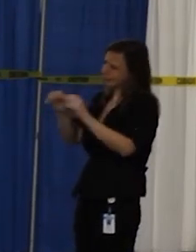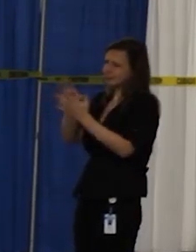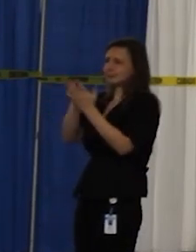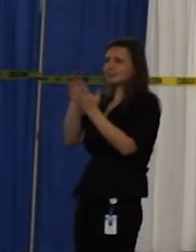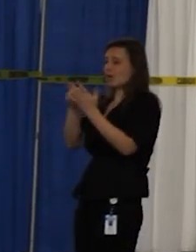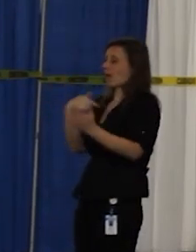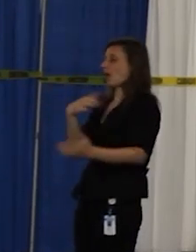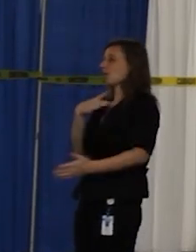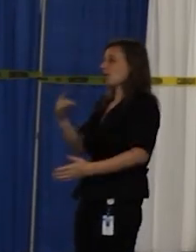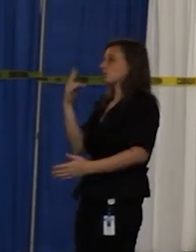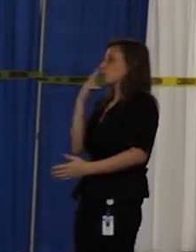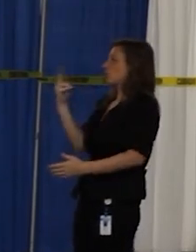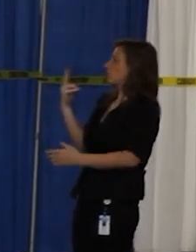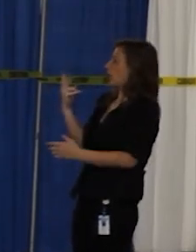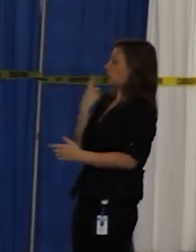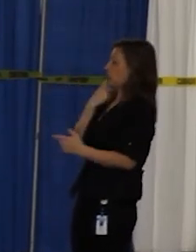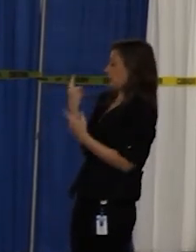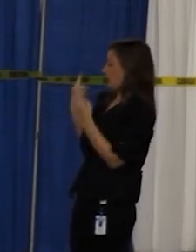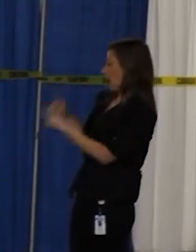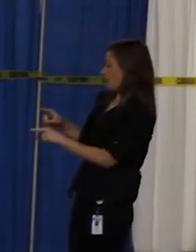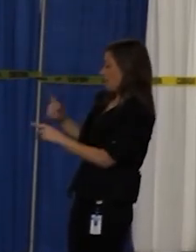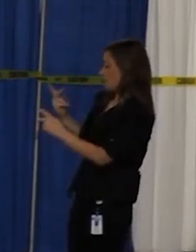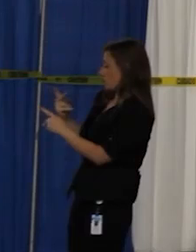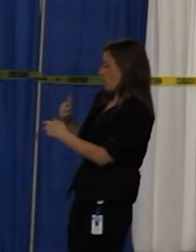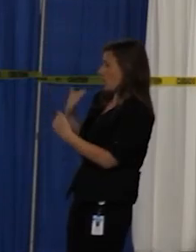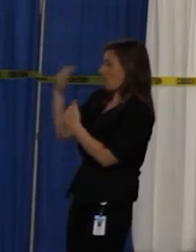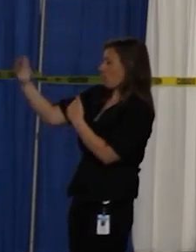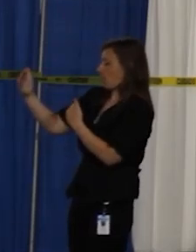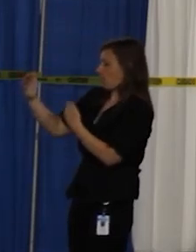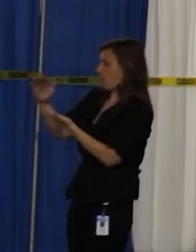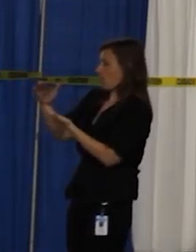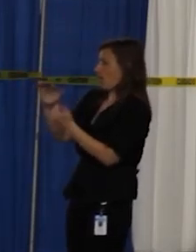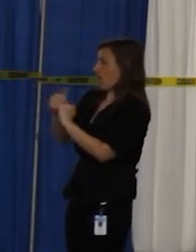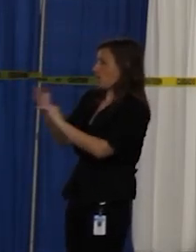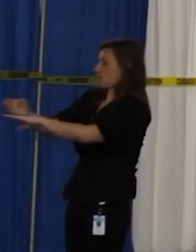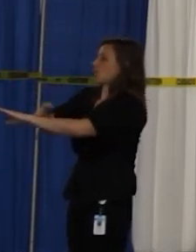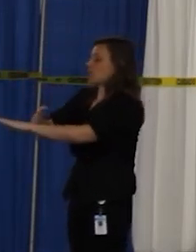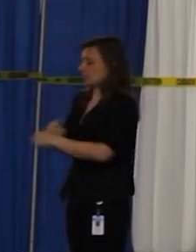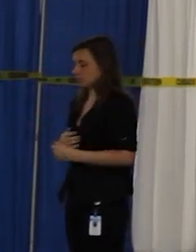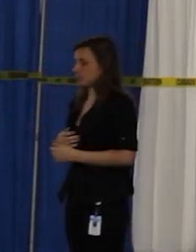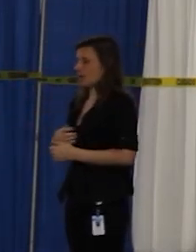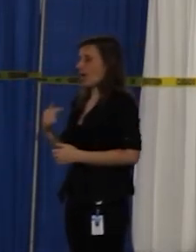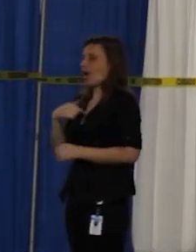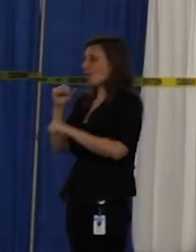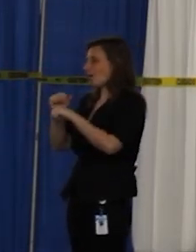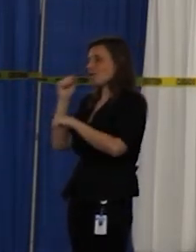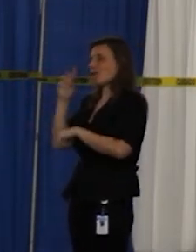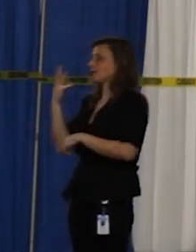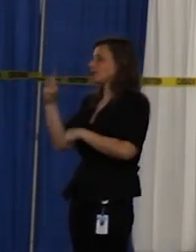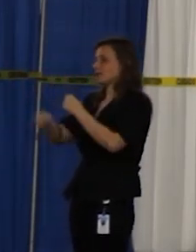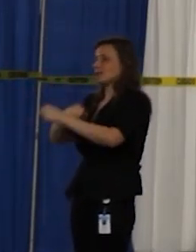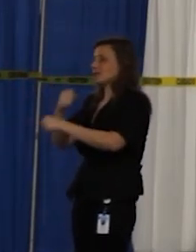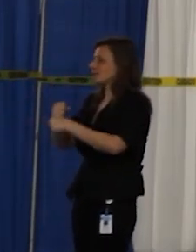happened and try to figure out how we can do better. And as a science and operations person for 16 years, that was my main job. How can I